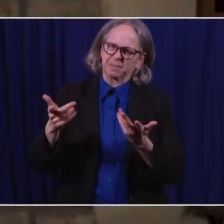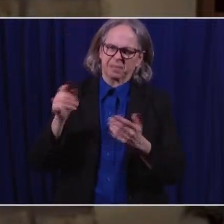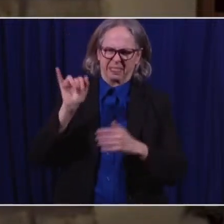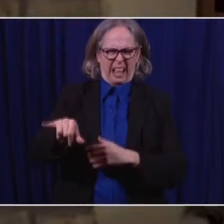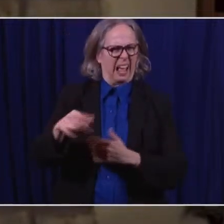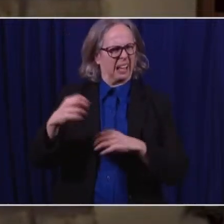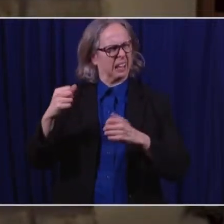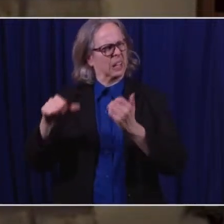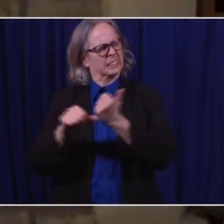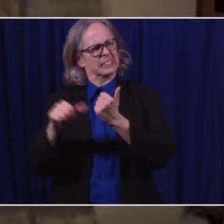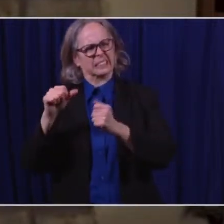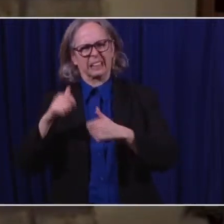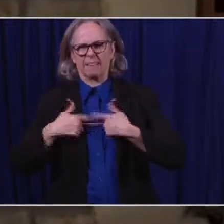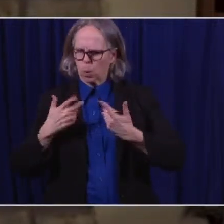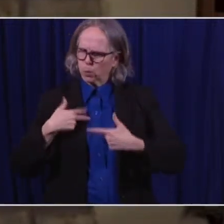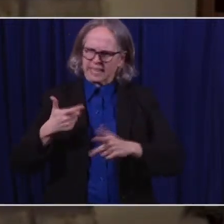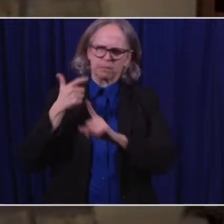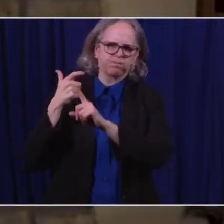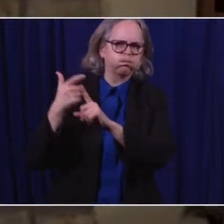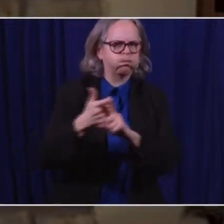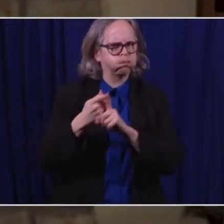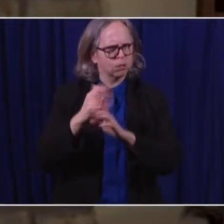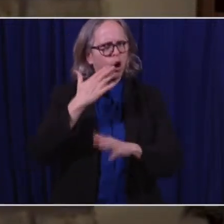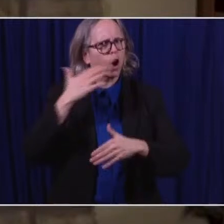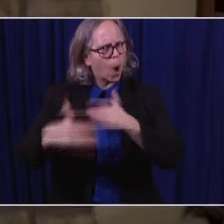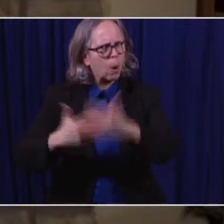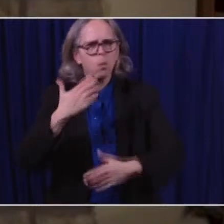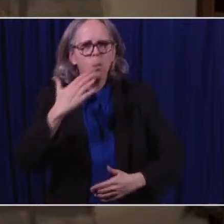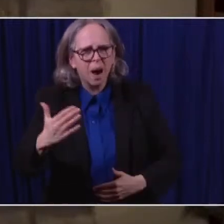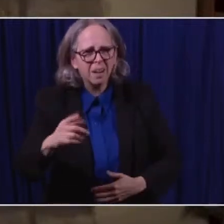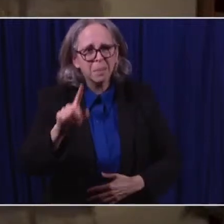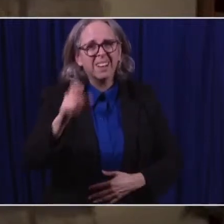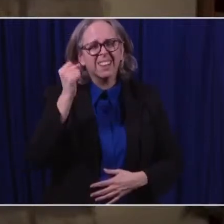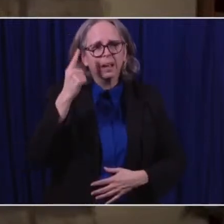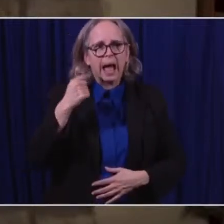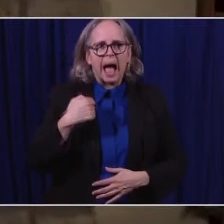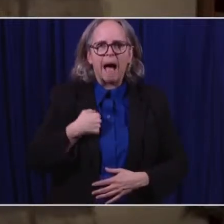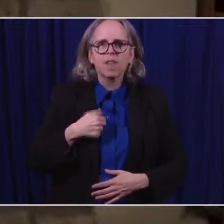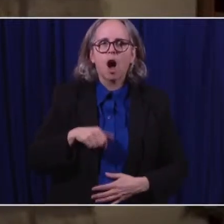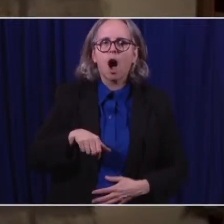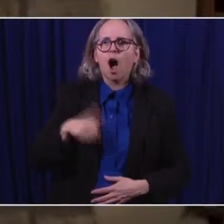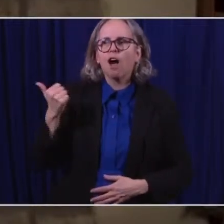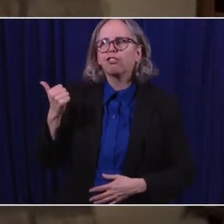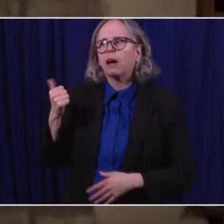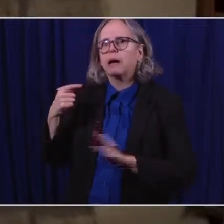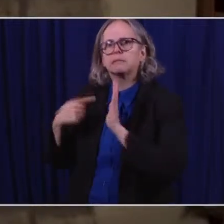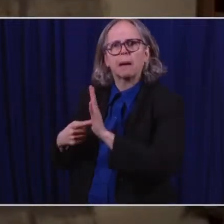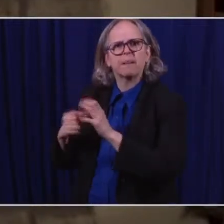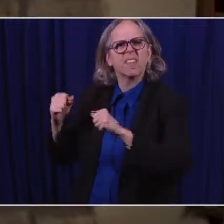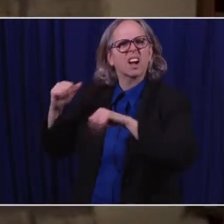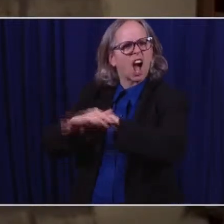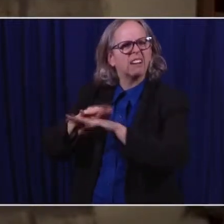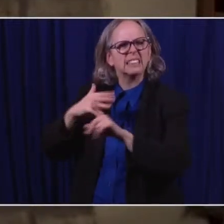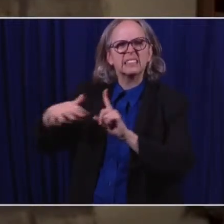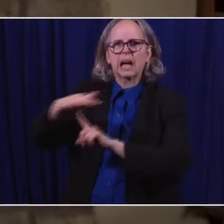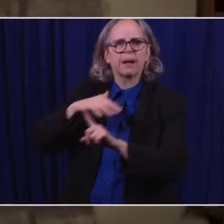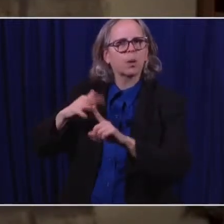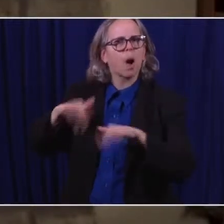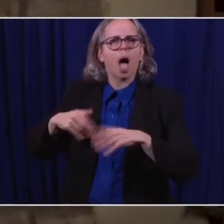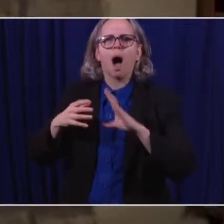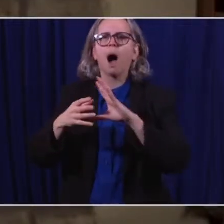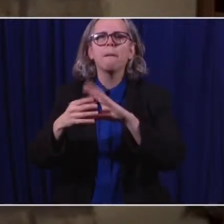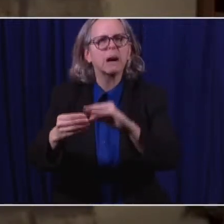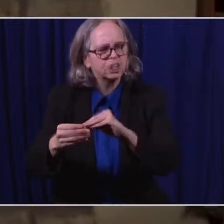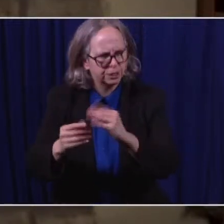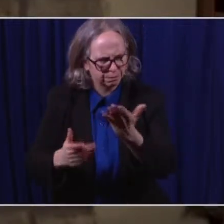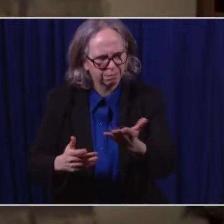well. But let me mention several others that I don't think we've really talked about. And we decided we want to do these early